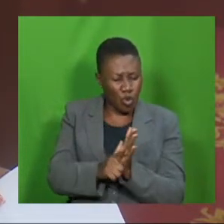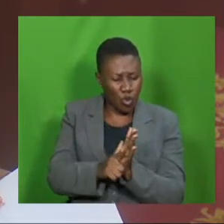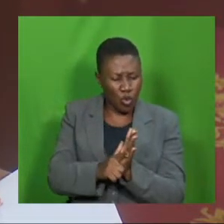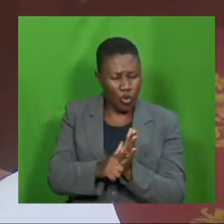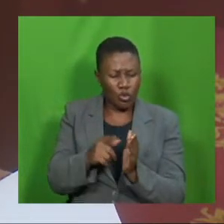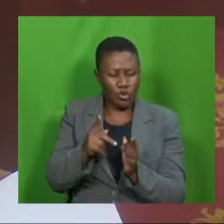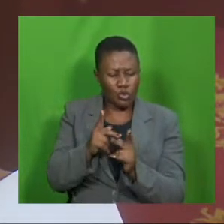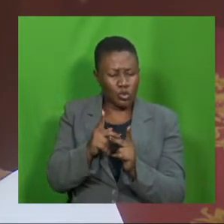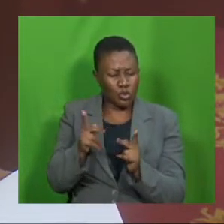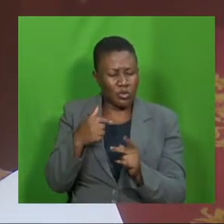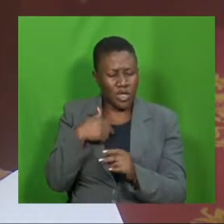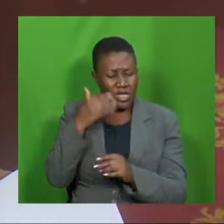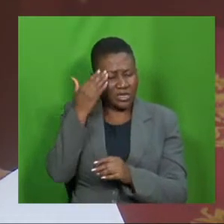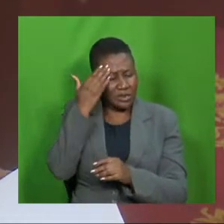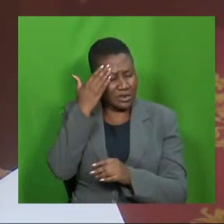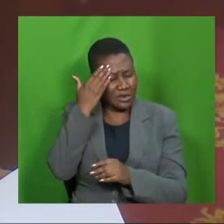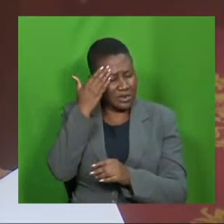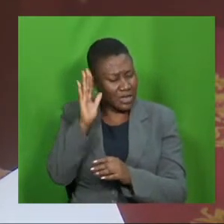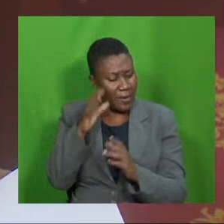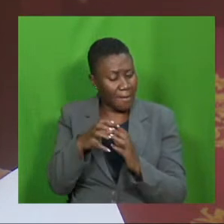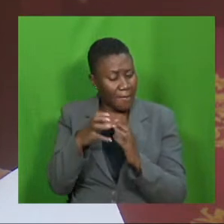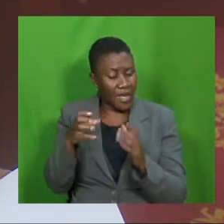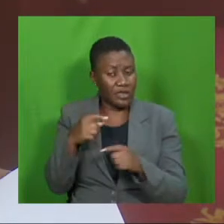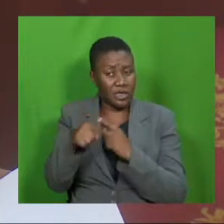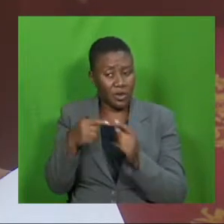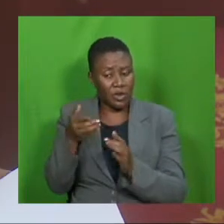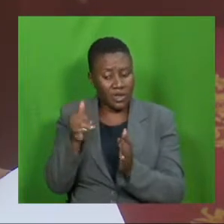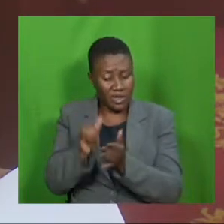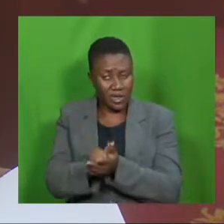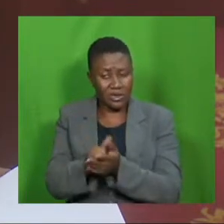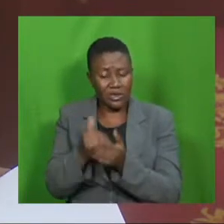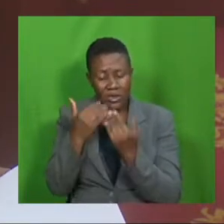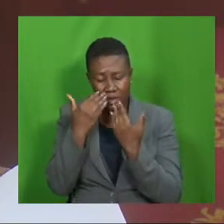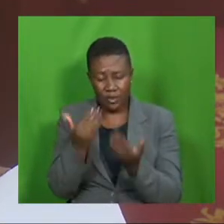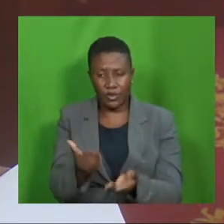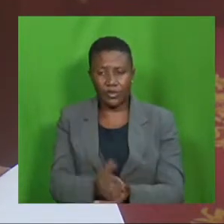such at the landing committee. Thank you.